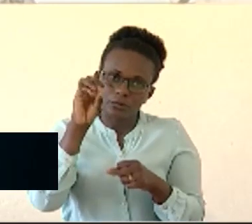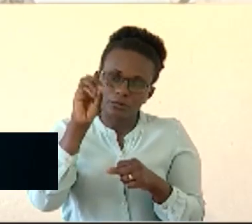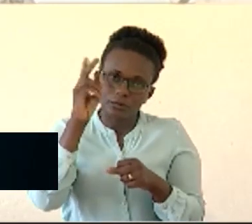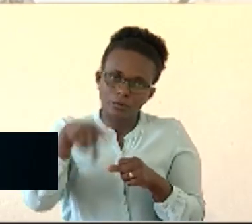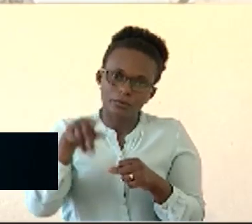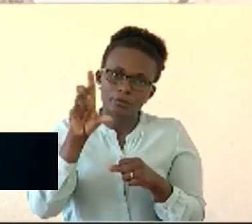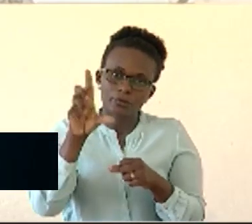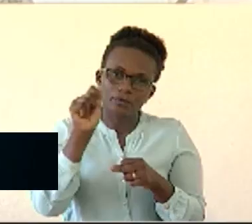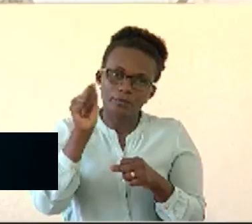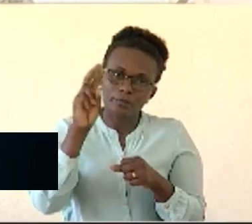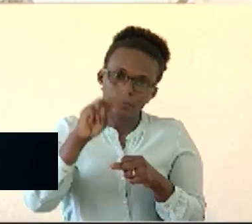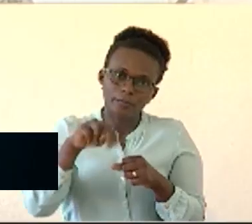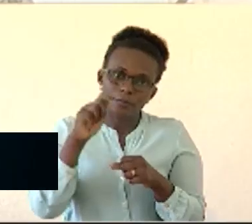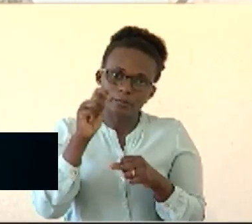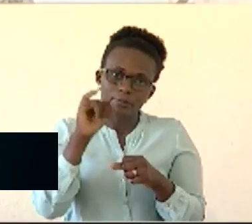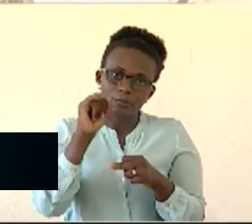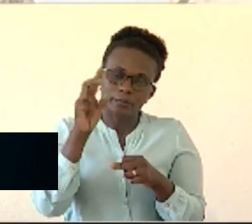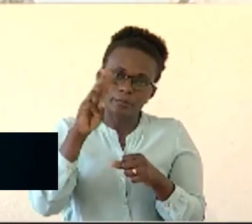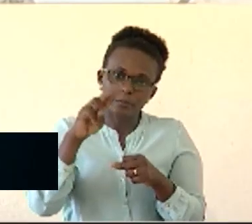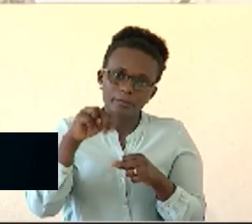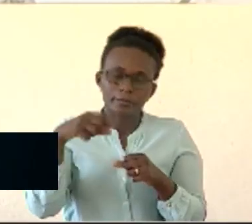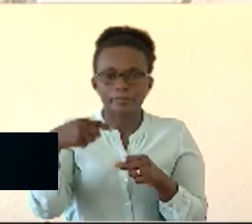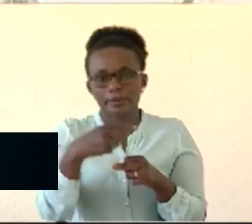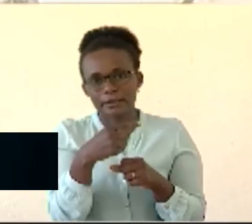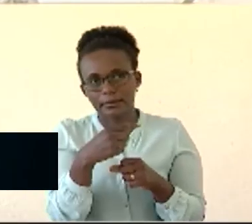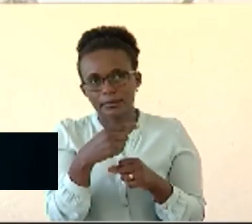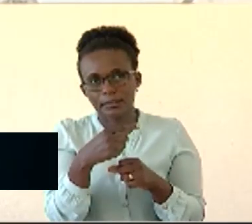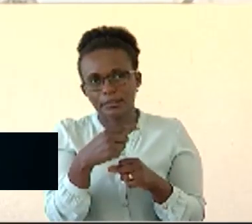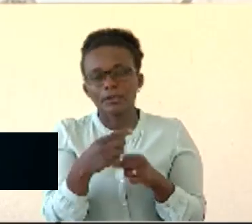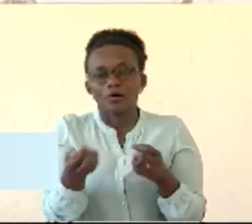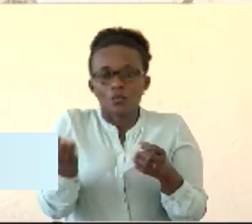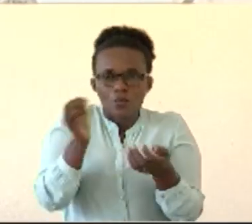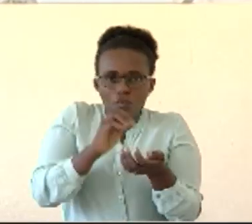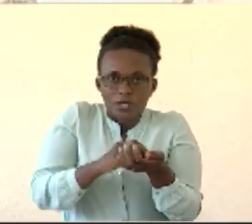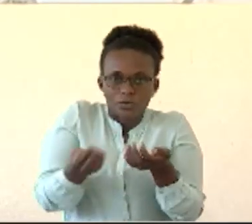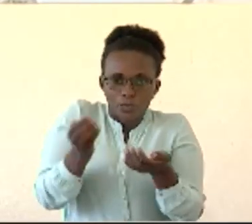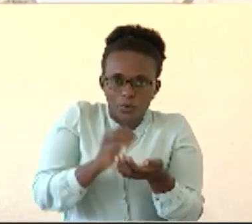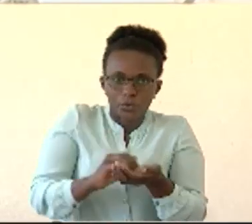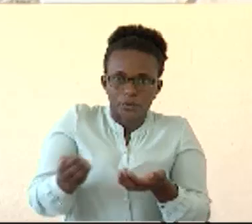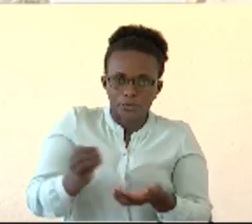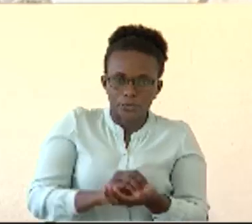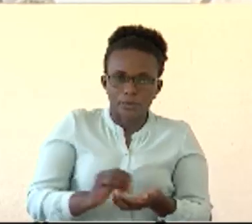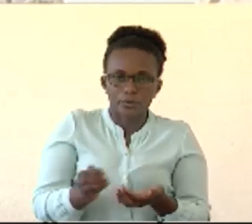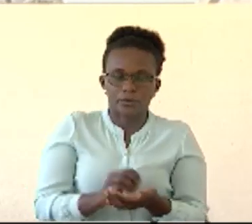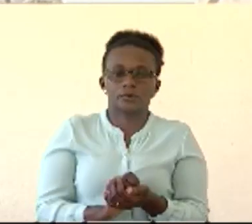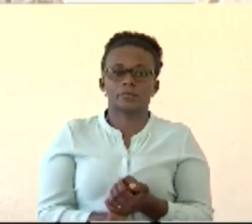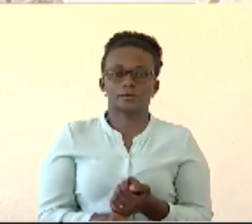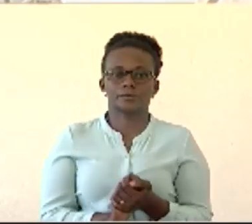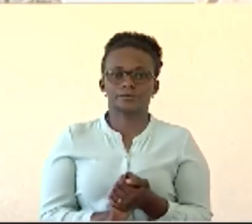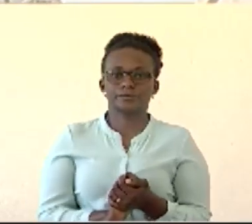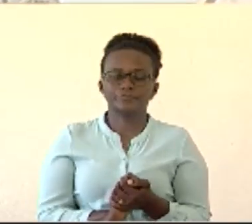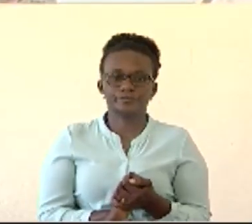a thin layer of copper to cover this one, so we will not have this white or this shiny white